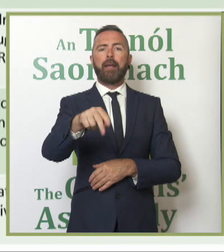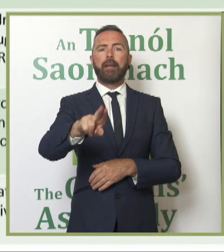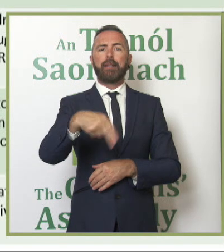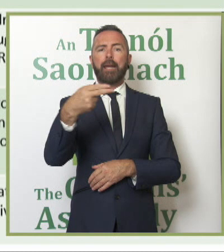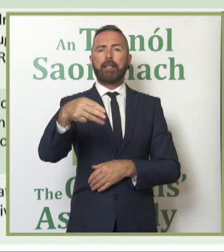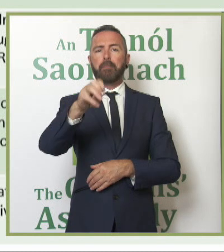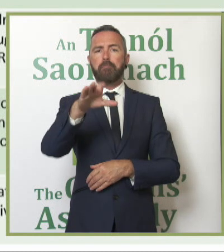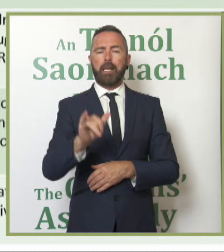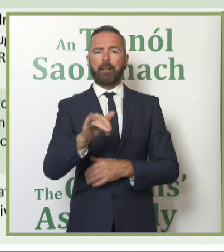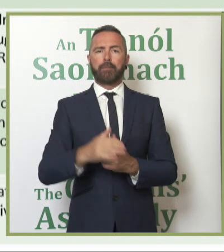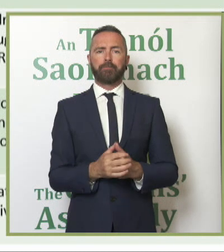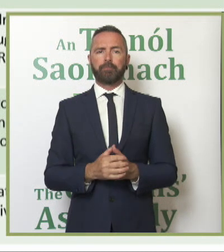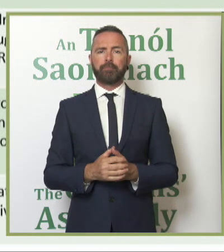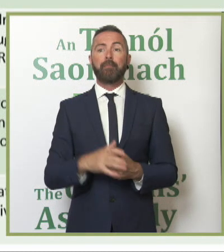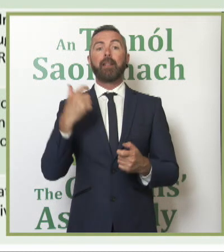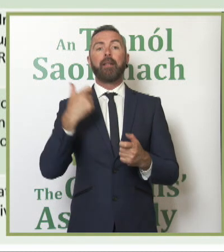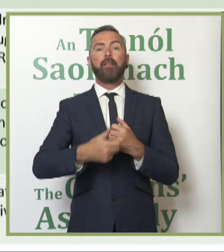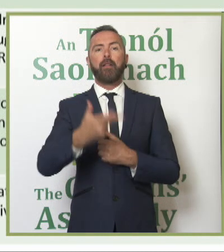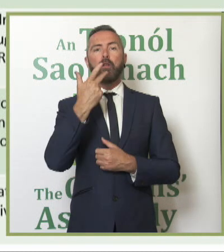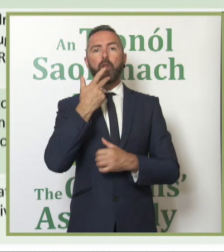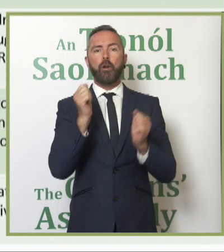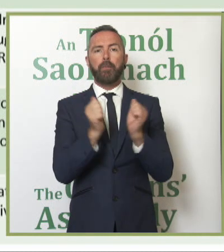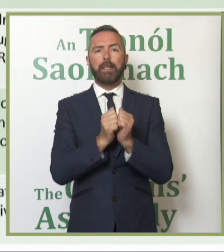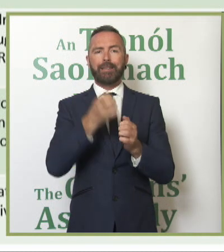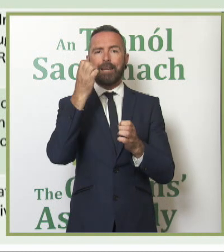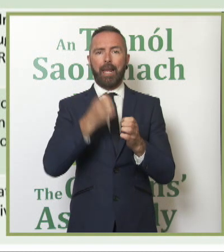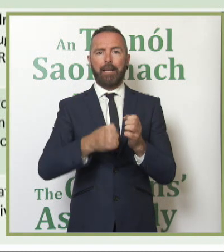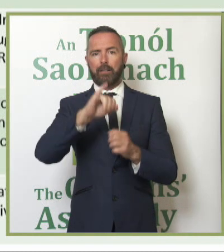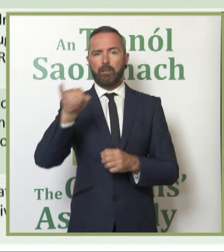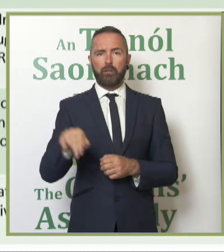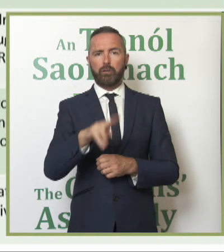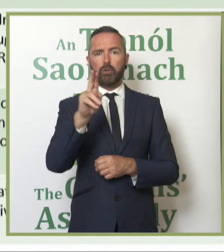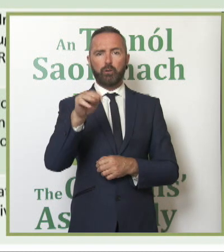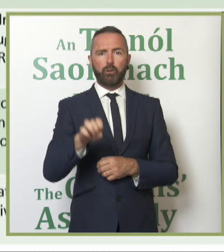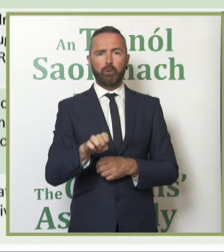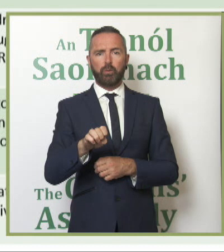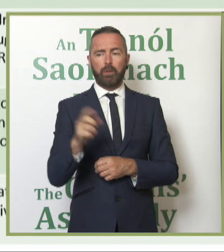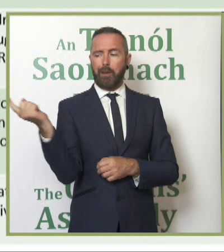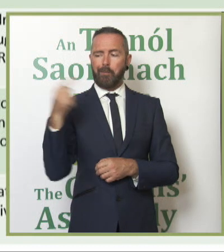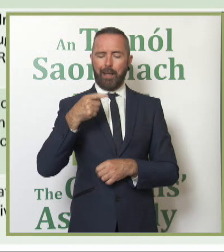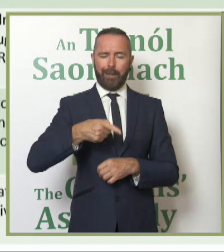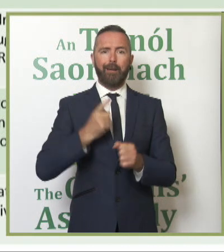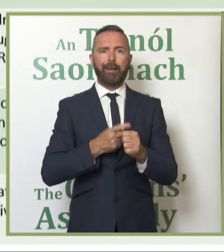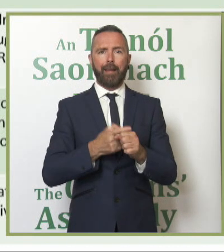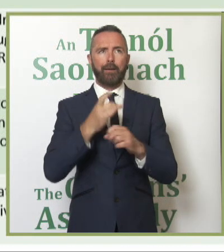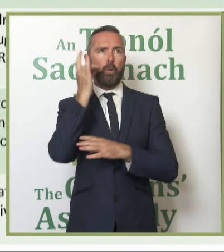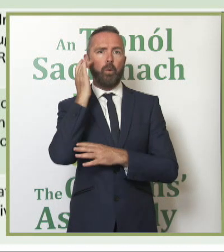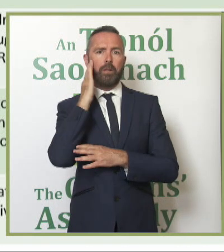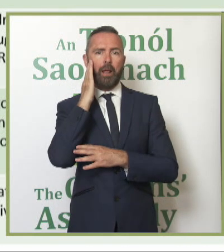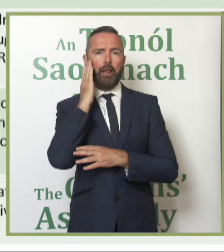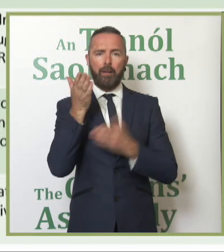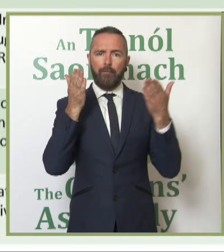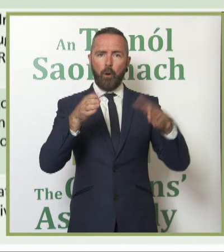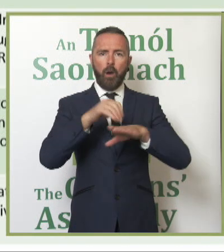May. Likewise then, the third meeting, which is the meeting at the end of June back here in Malahide, will be focusing on health and community-based